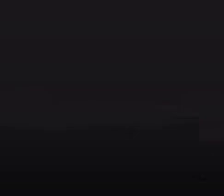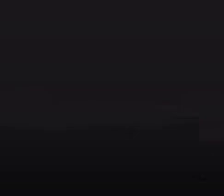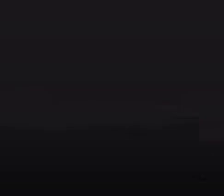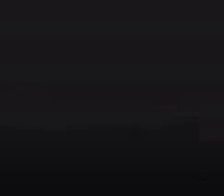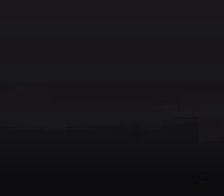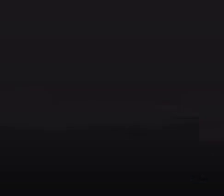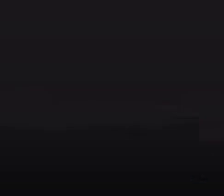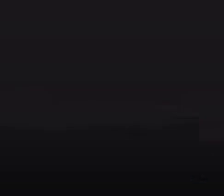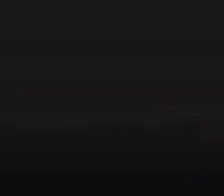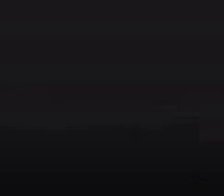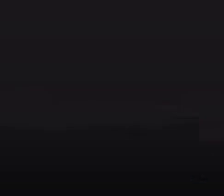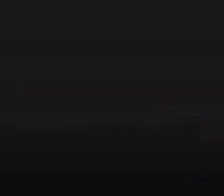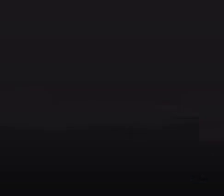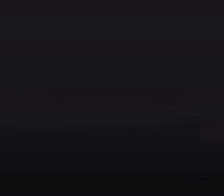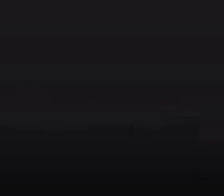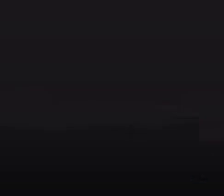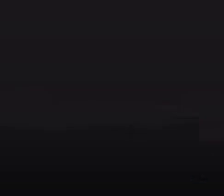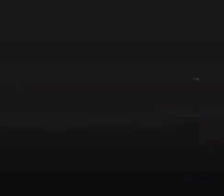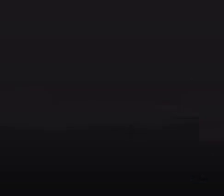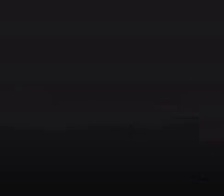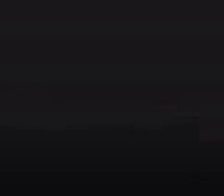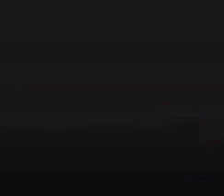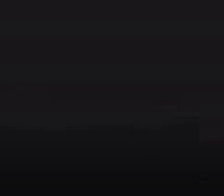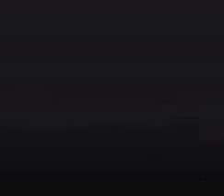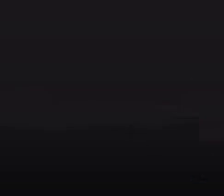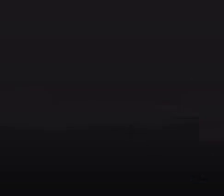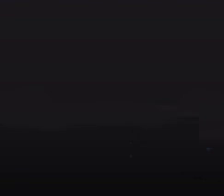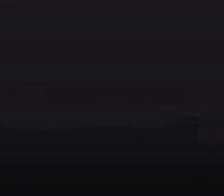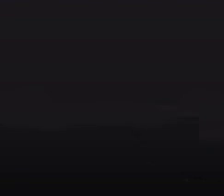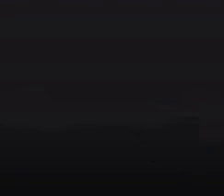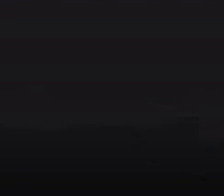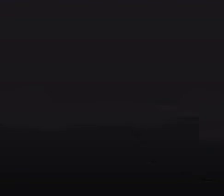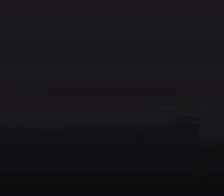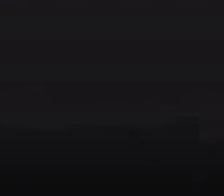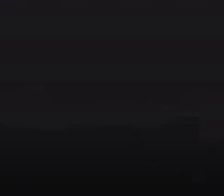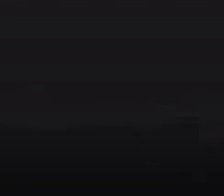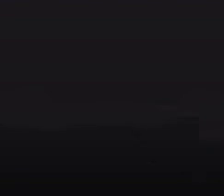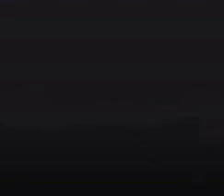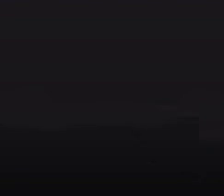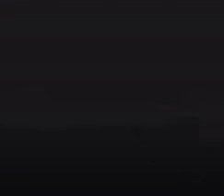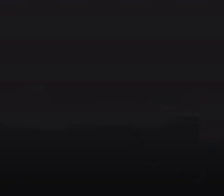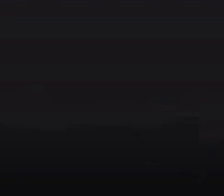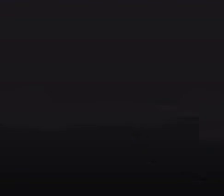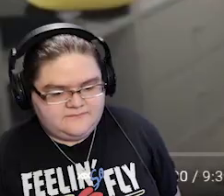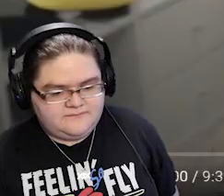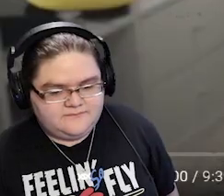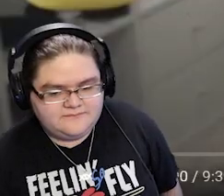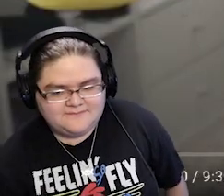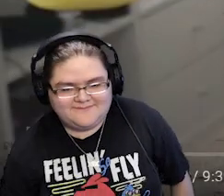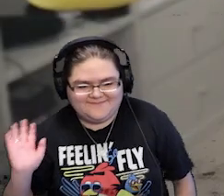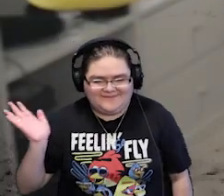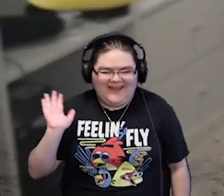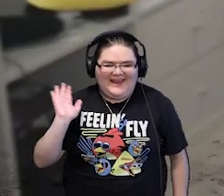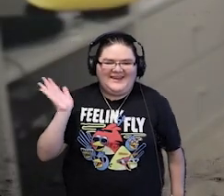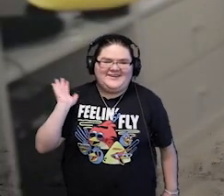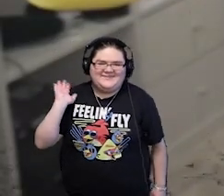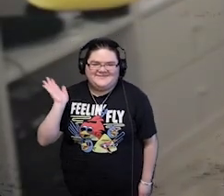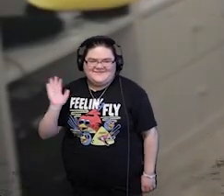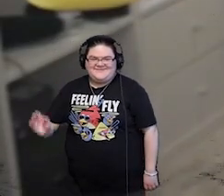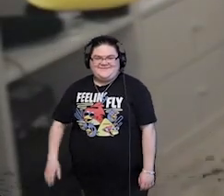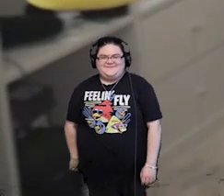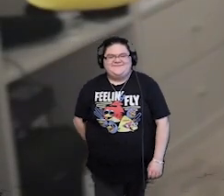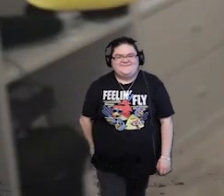idea. So, without further ado, let us get into this Sidemen React video right now. Hello and welcome